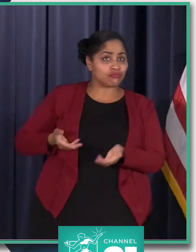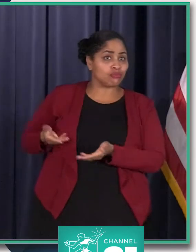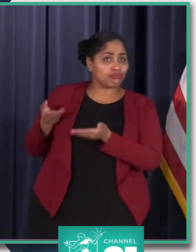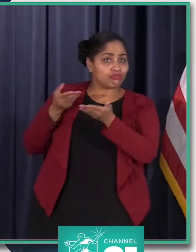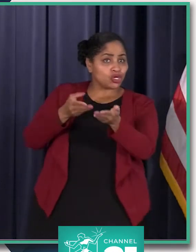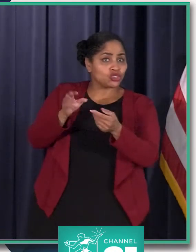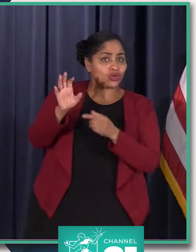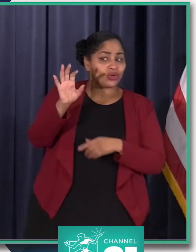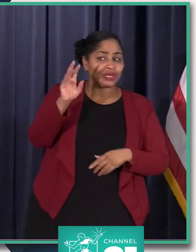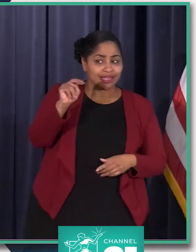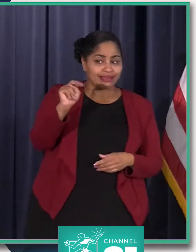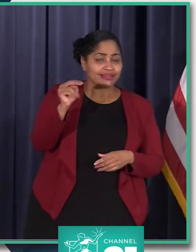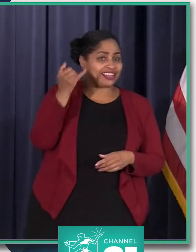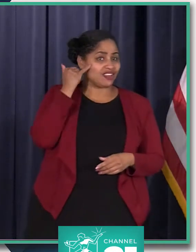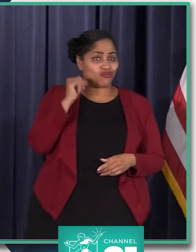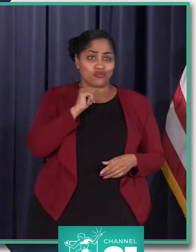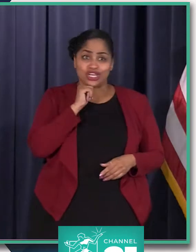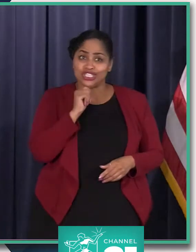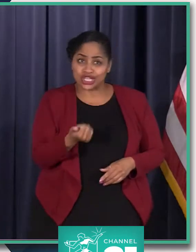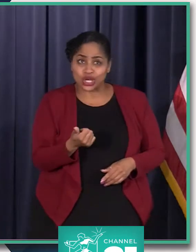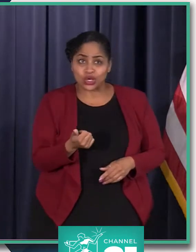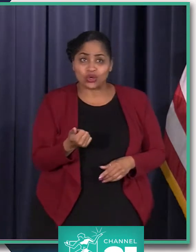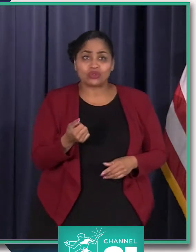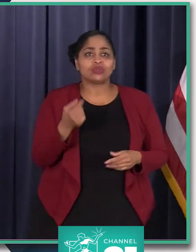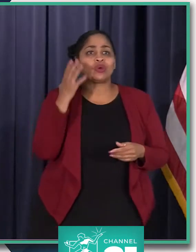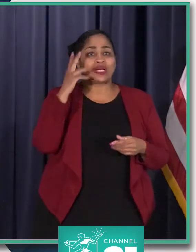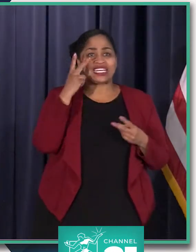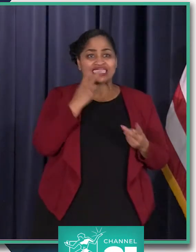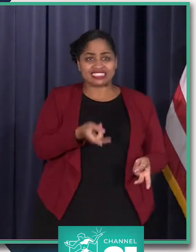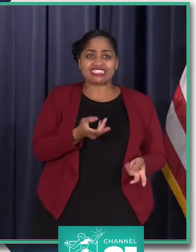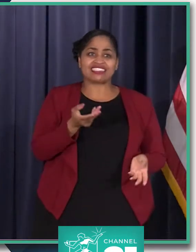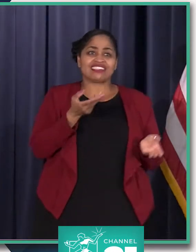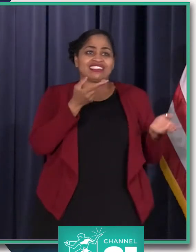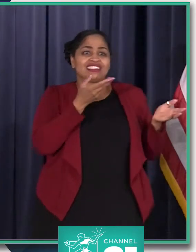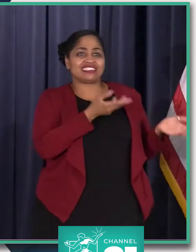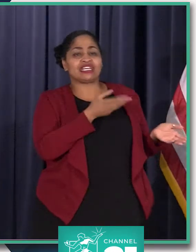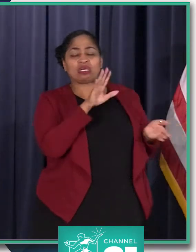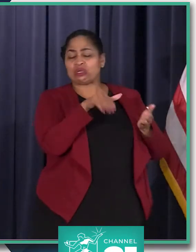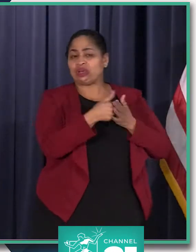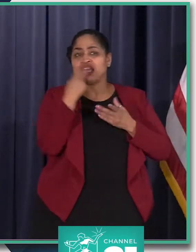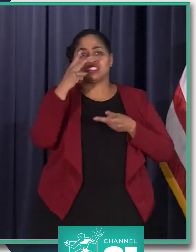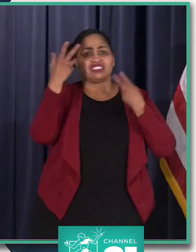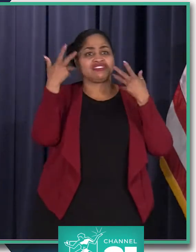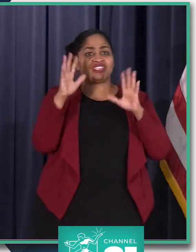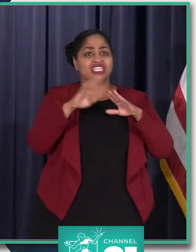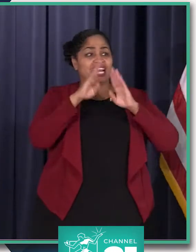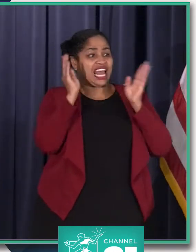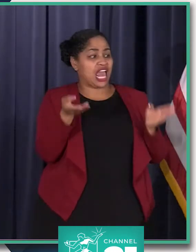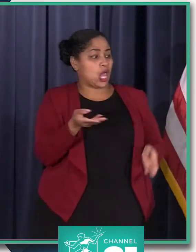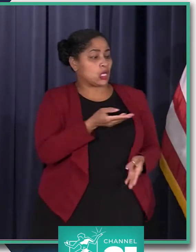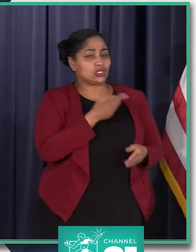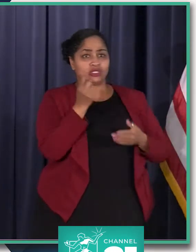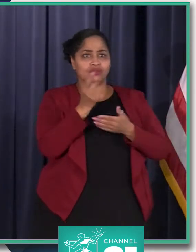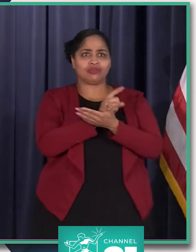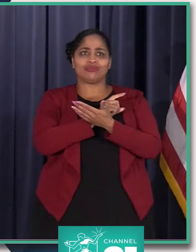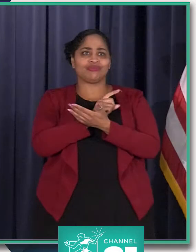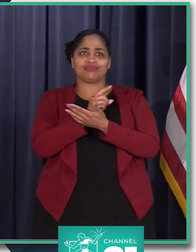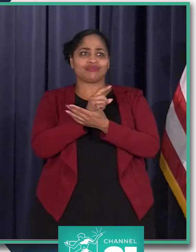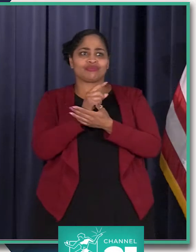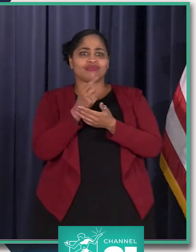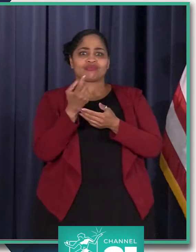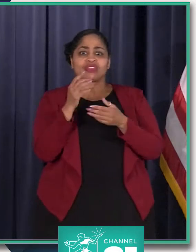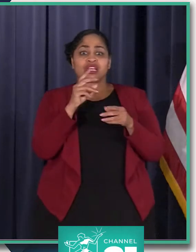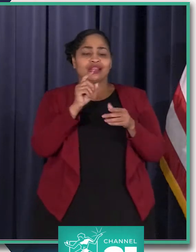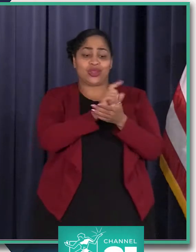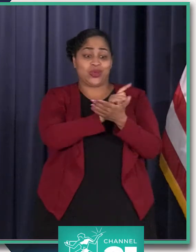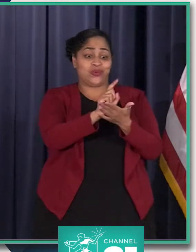N. But if we don't, here's what we see. And you've all seen this. A house, the week the neighbors move out